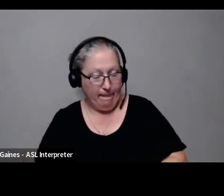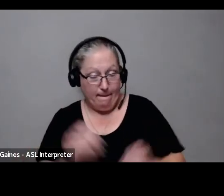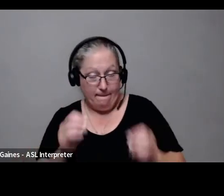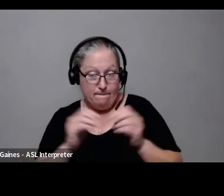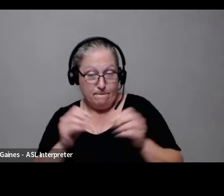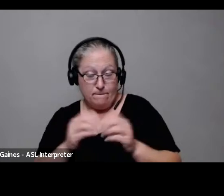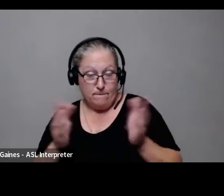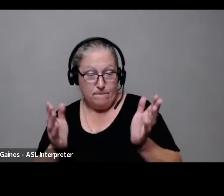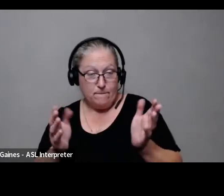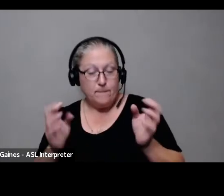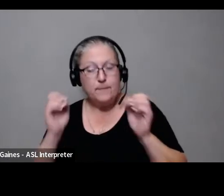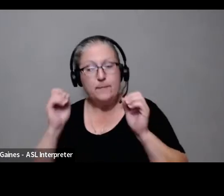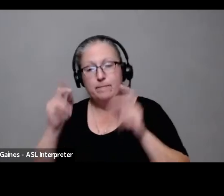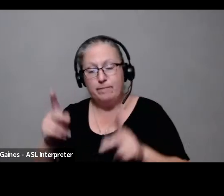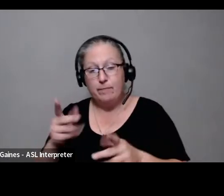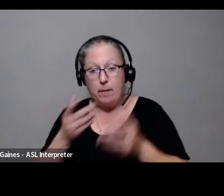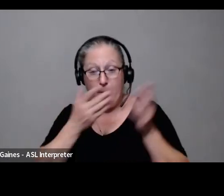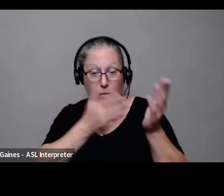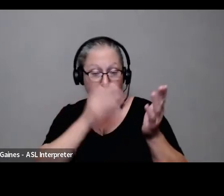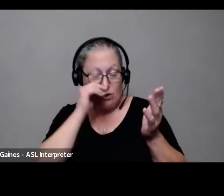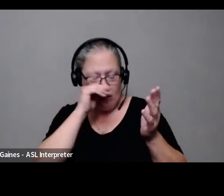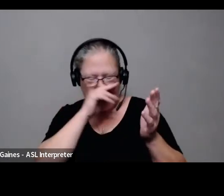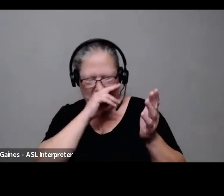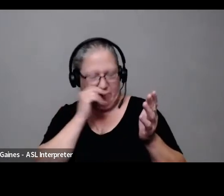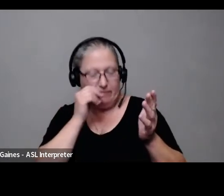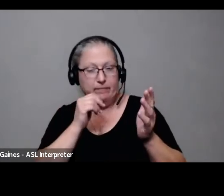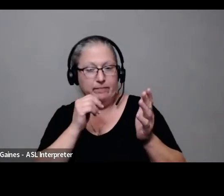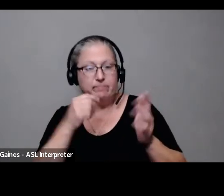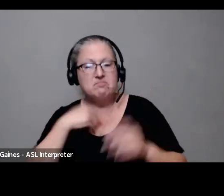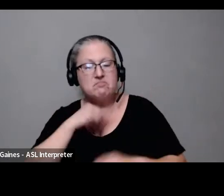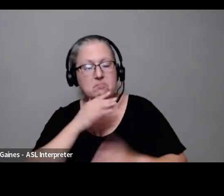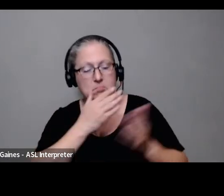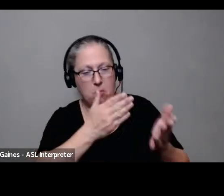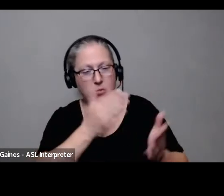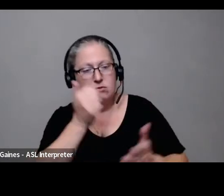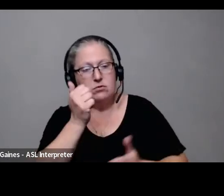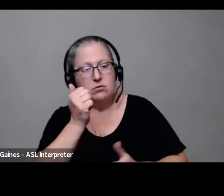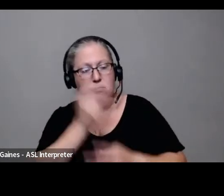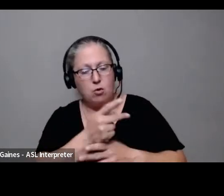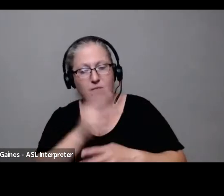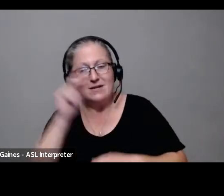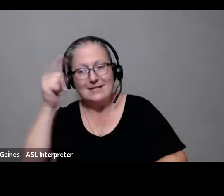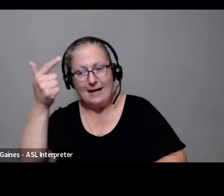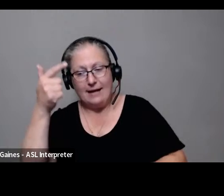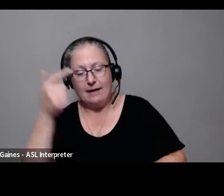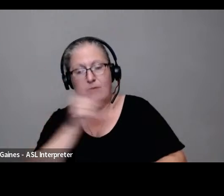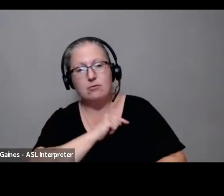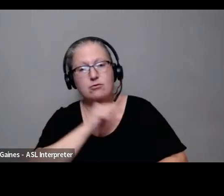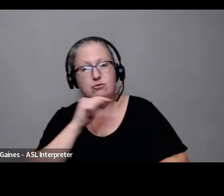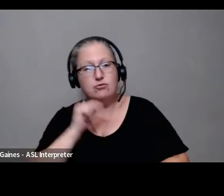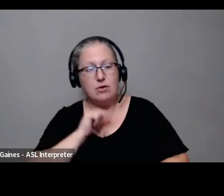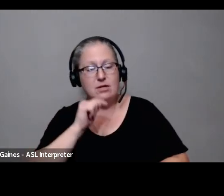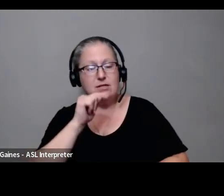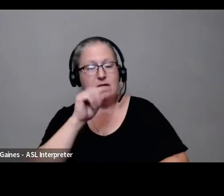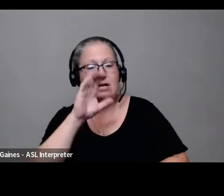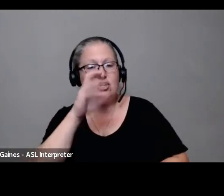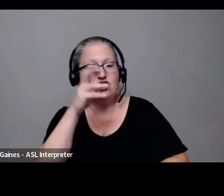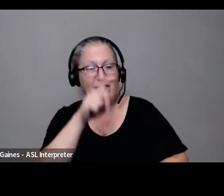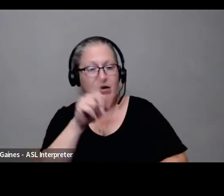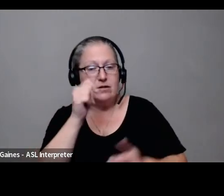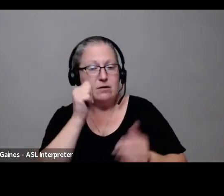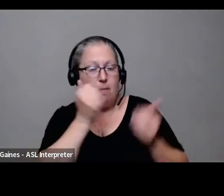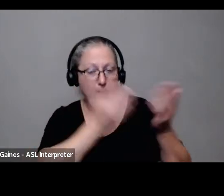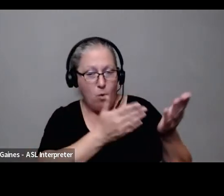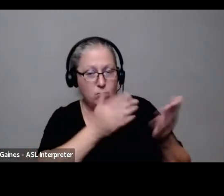else? Okay, I need a motion. I'll make the motion to approve. Second. Thank you. Motion by trustee